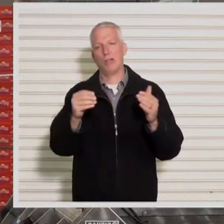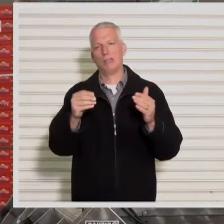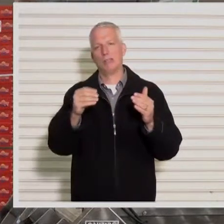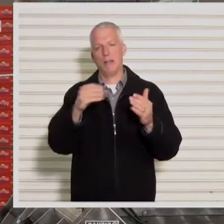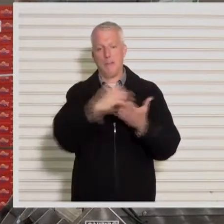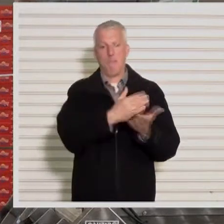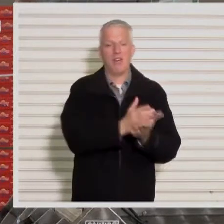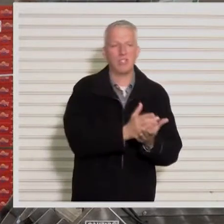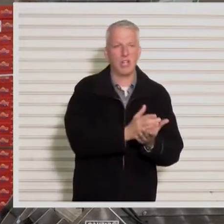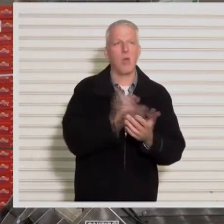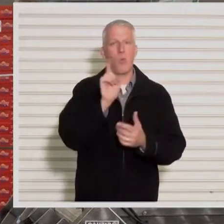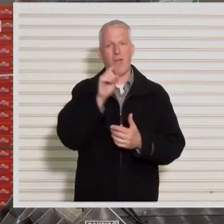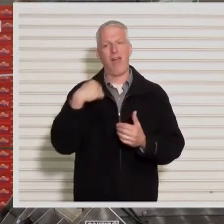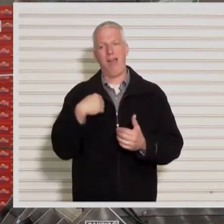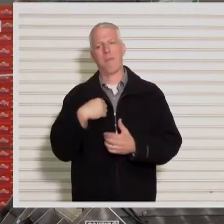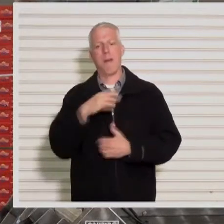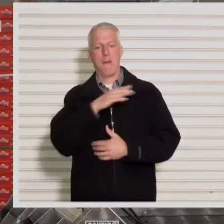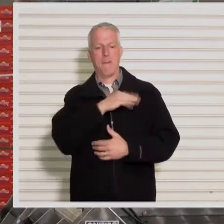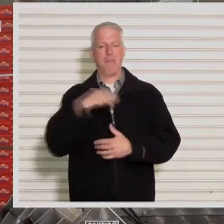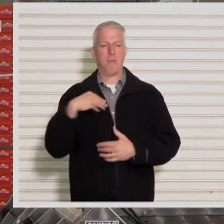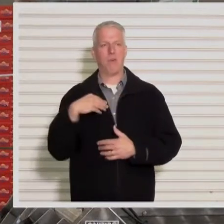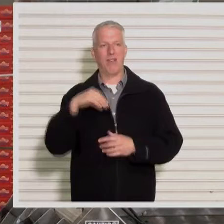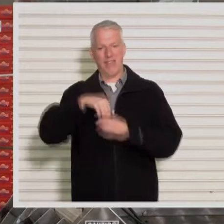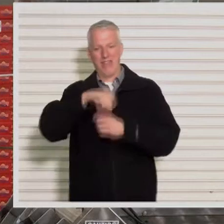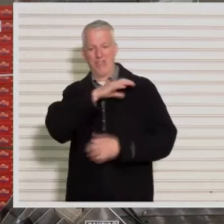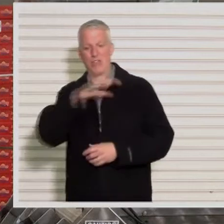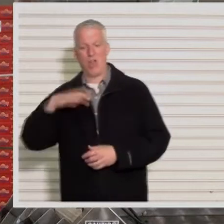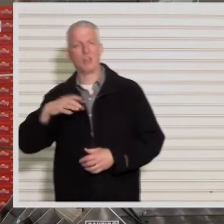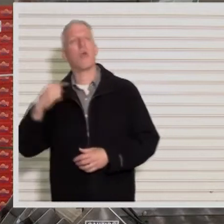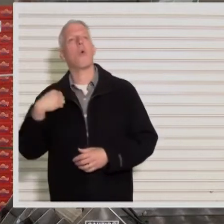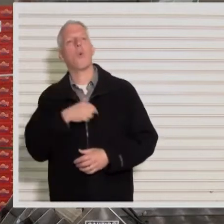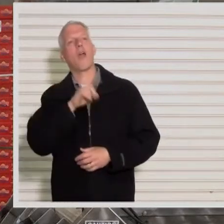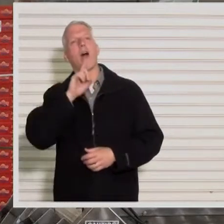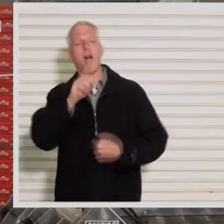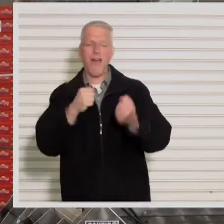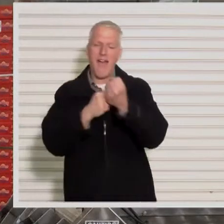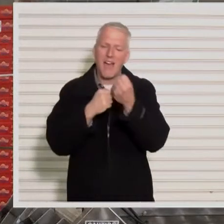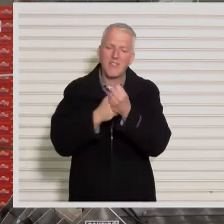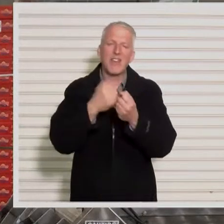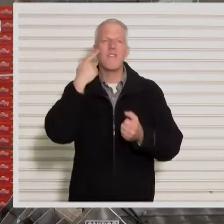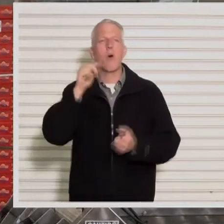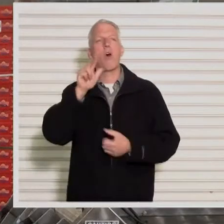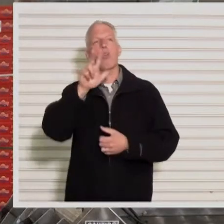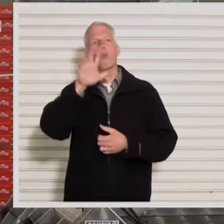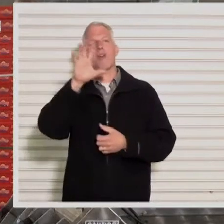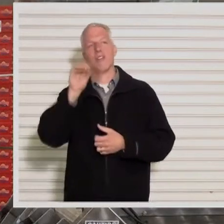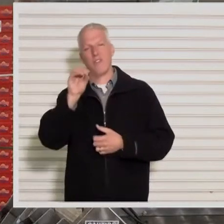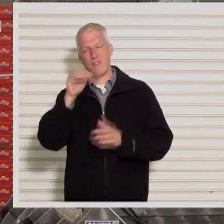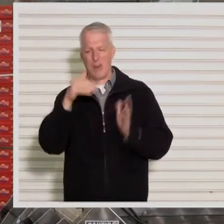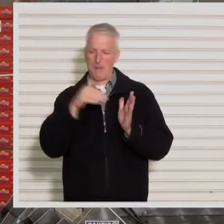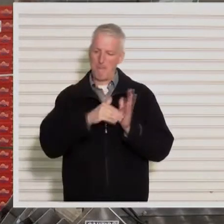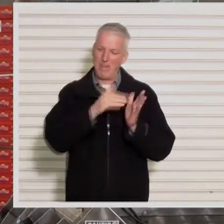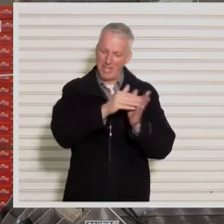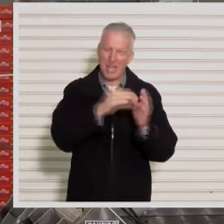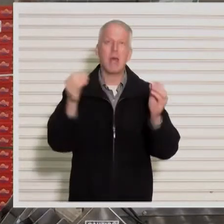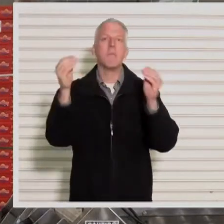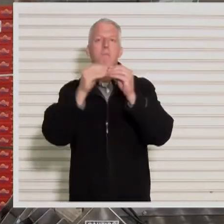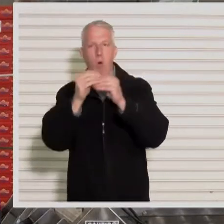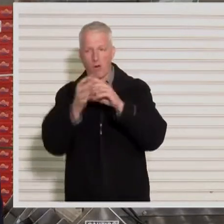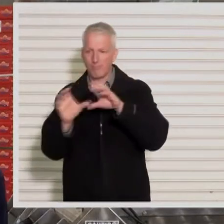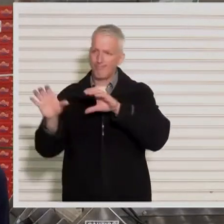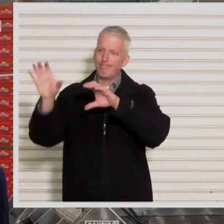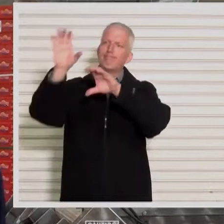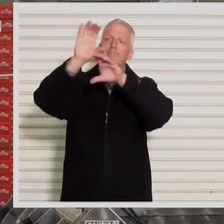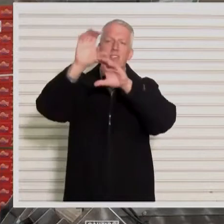where I am a member of, and we also are advocating for $350 billion more